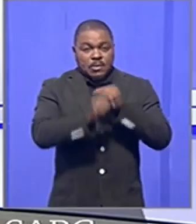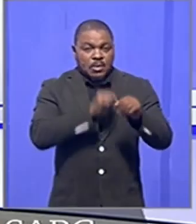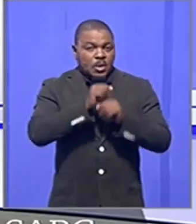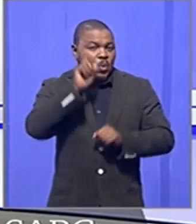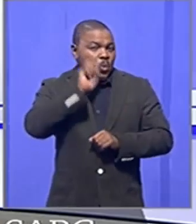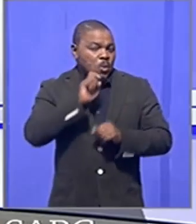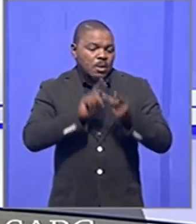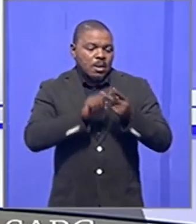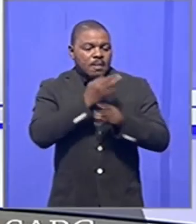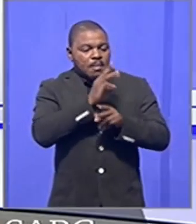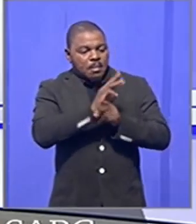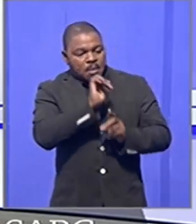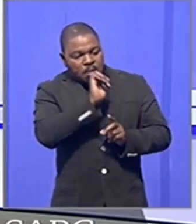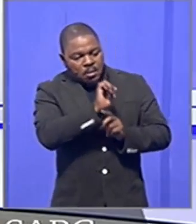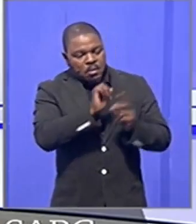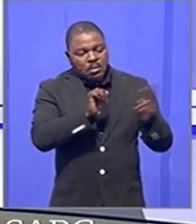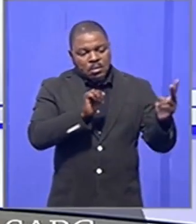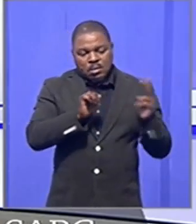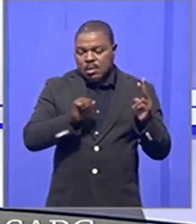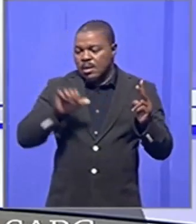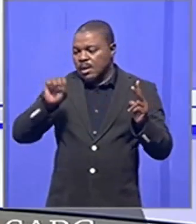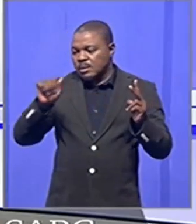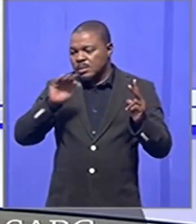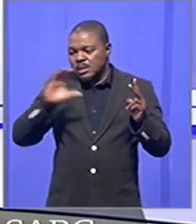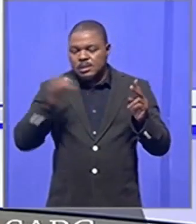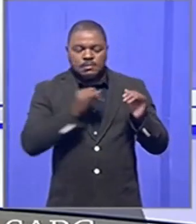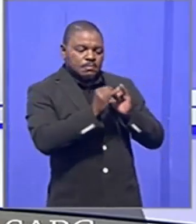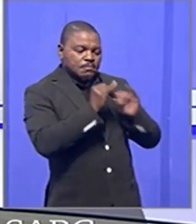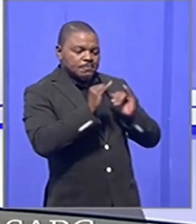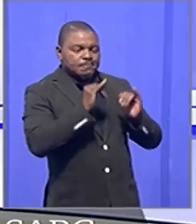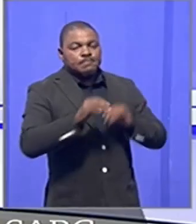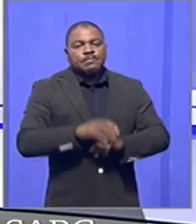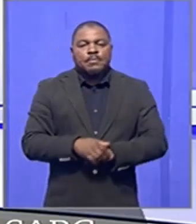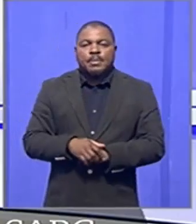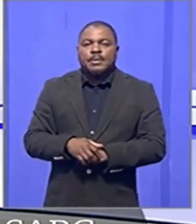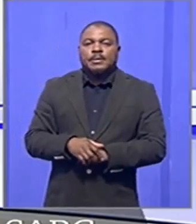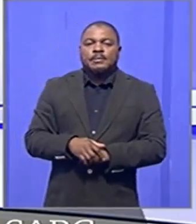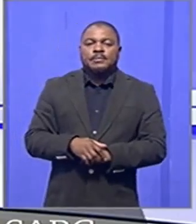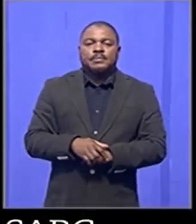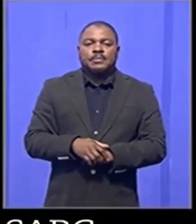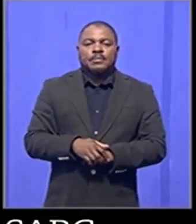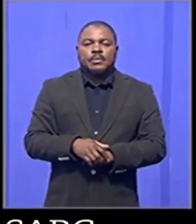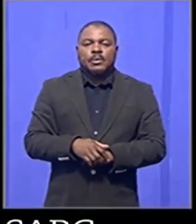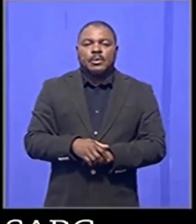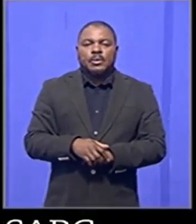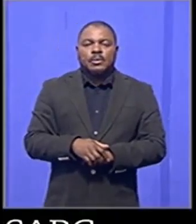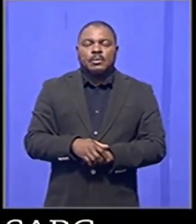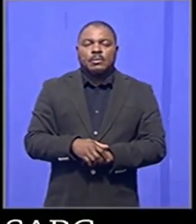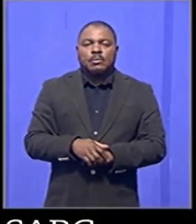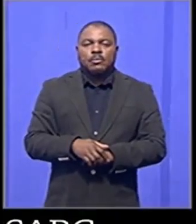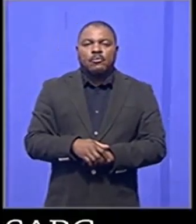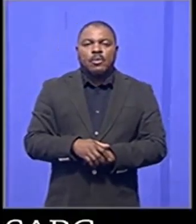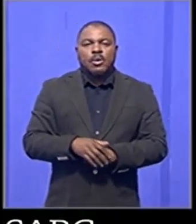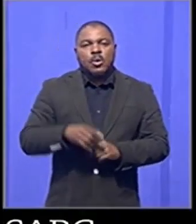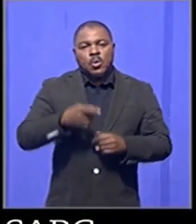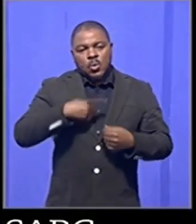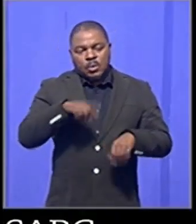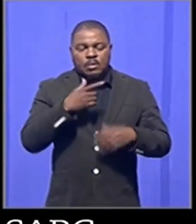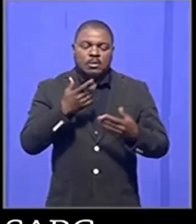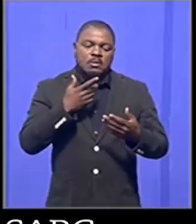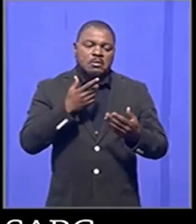12 le batswadi ba gagwe ba ile ba boledišana le SABC. We just had the taxi